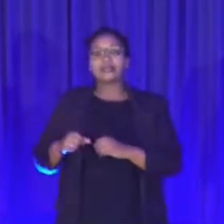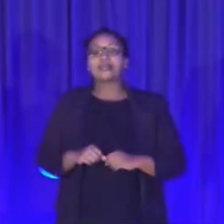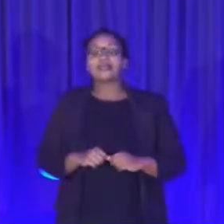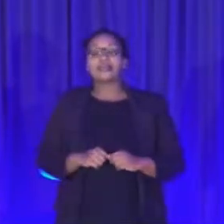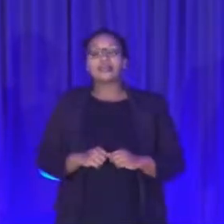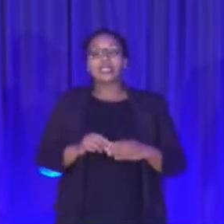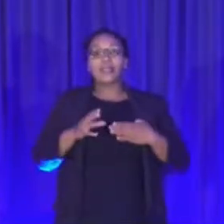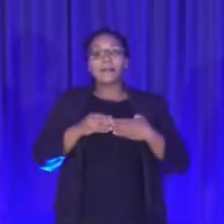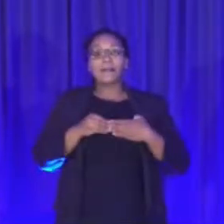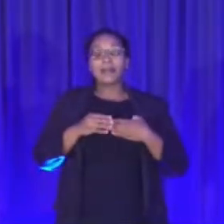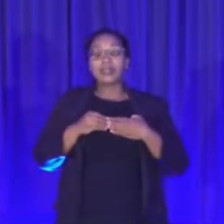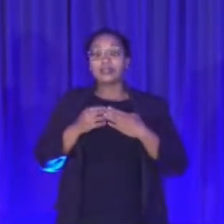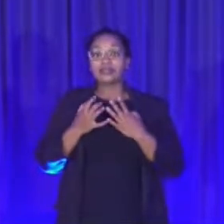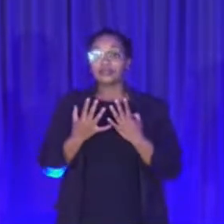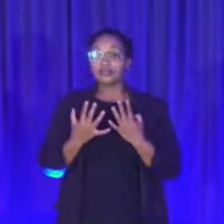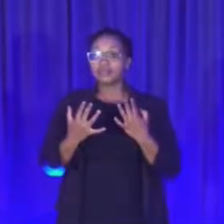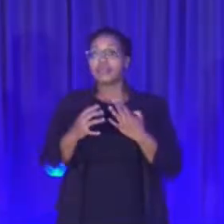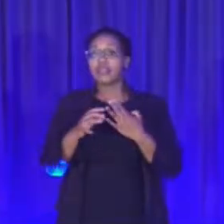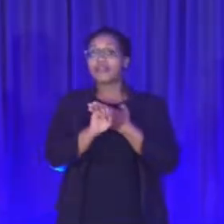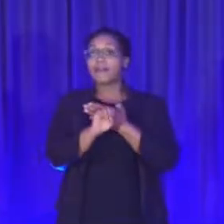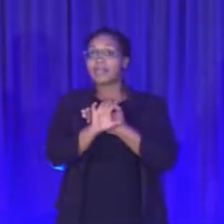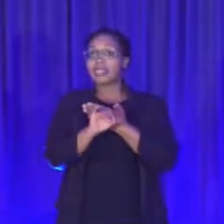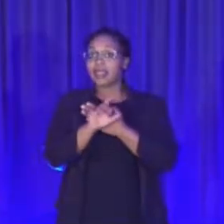members of the media,